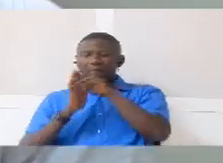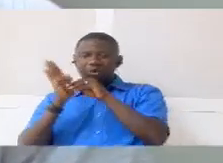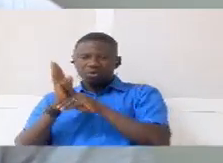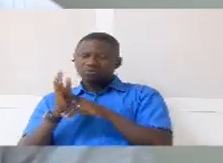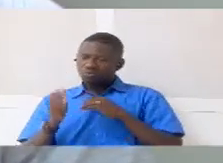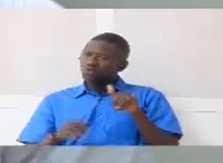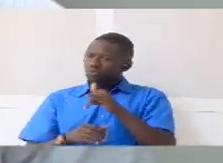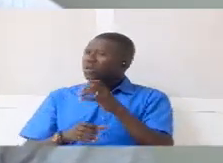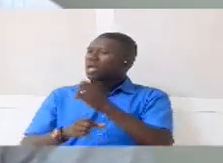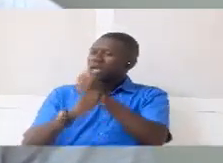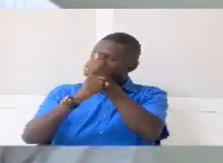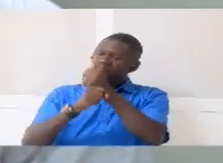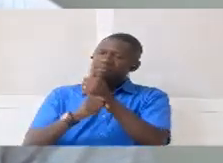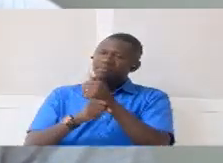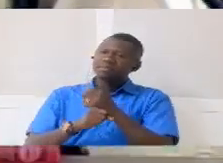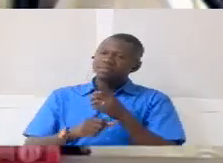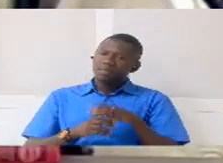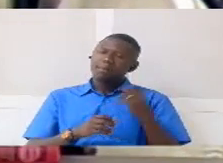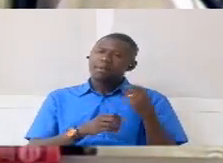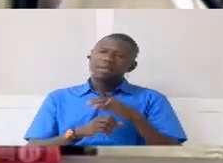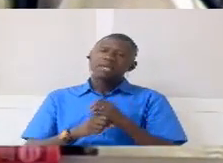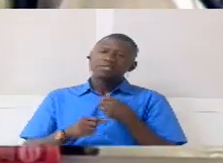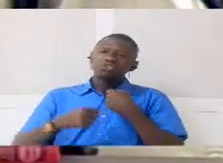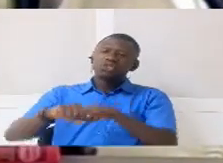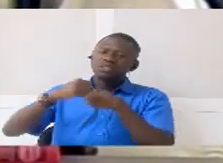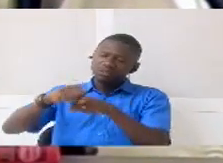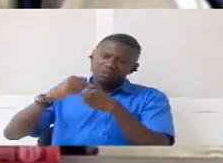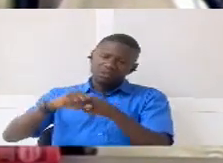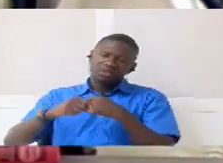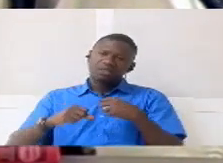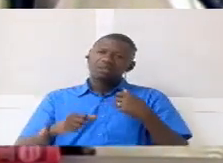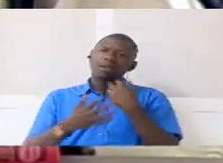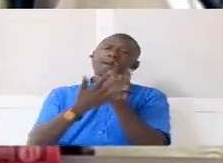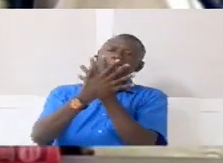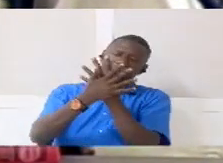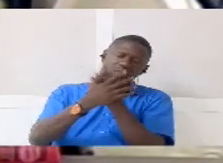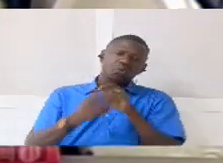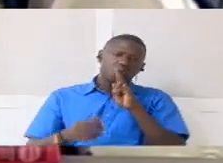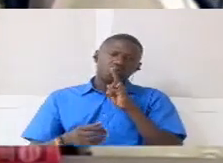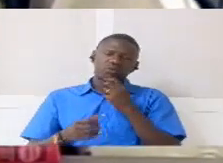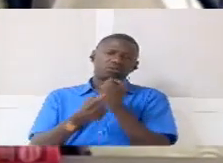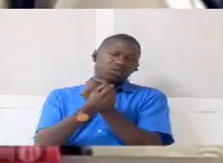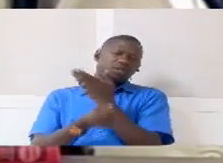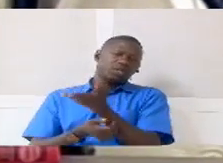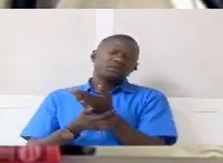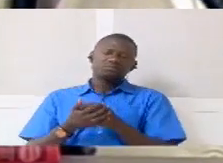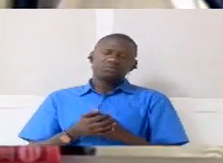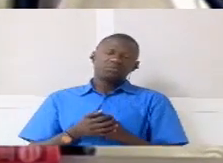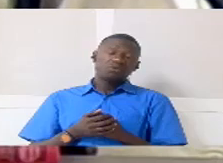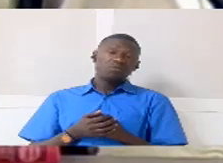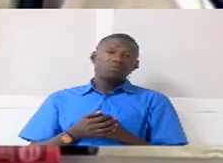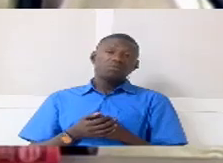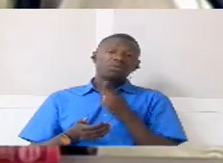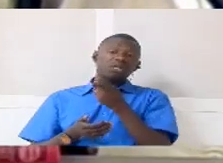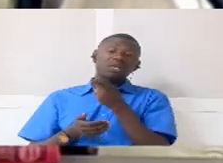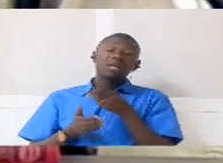which will help to empower the inmates. Para programo ying fonte taranga bulagero mamira programo kera. But this